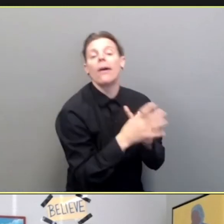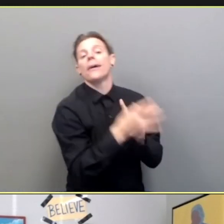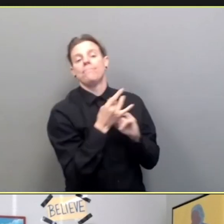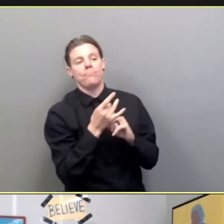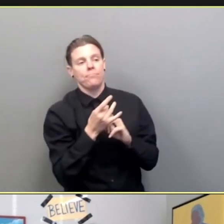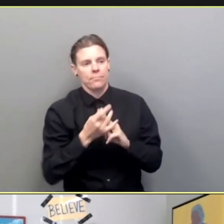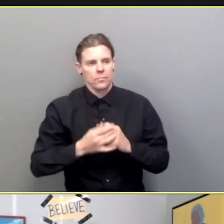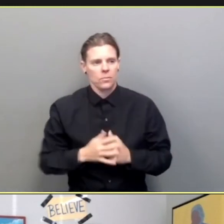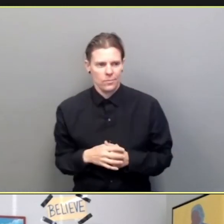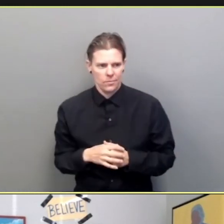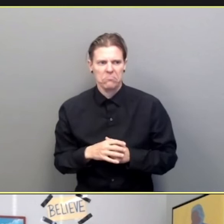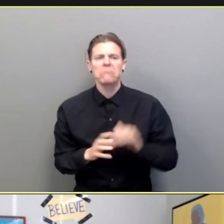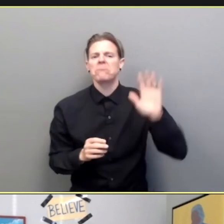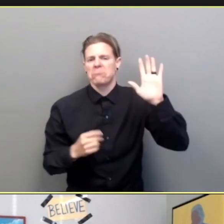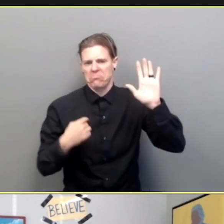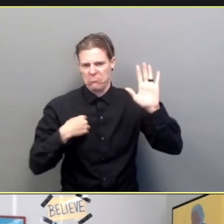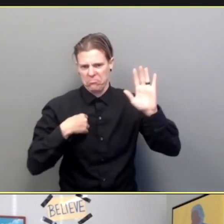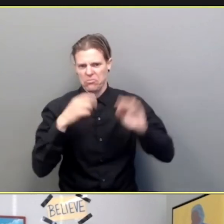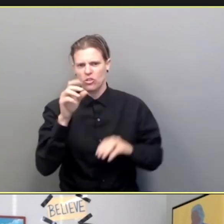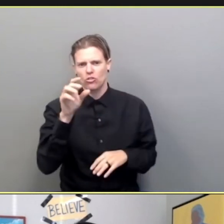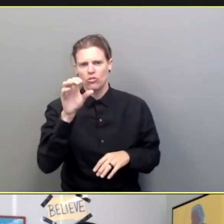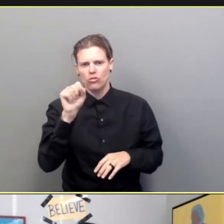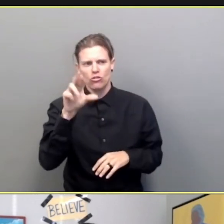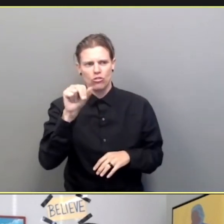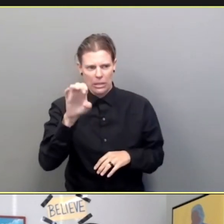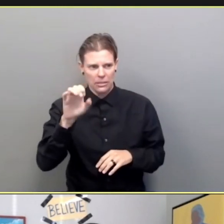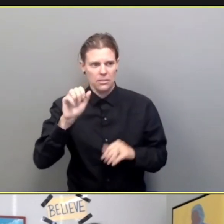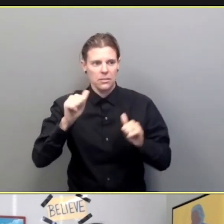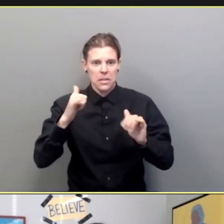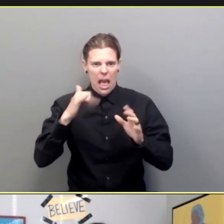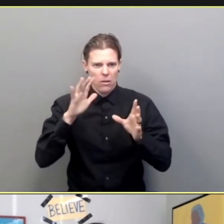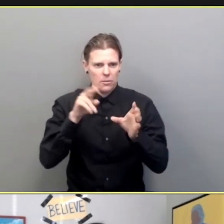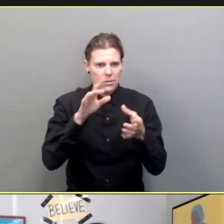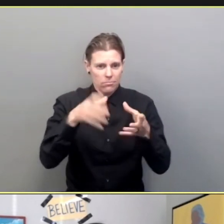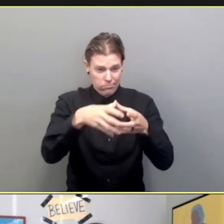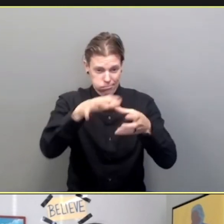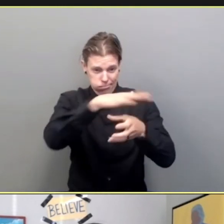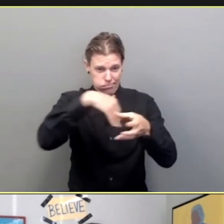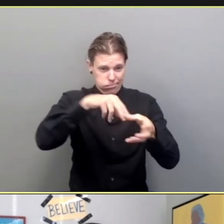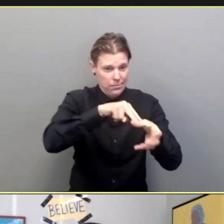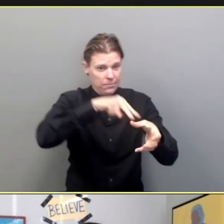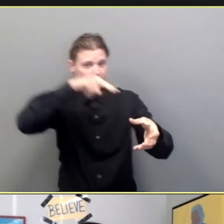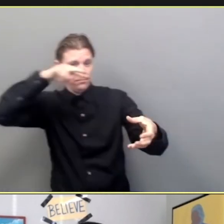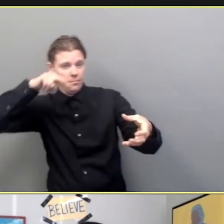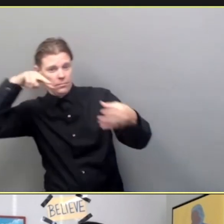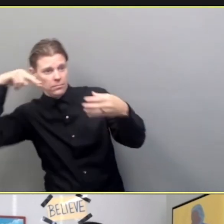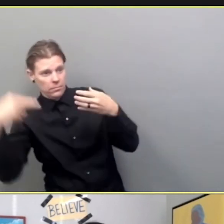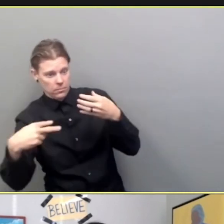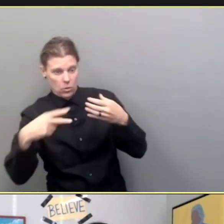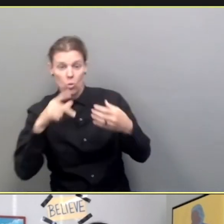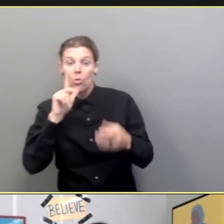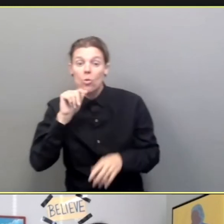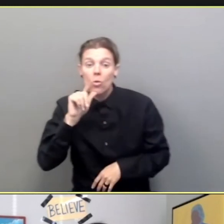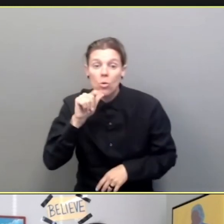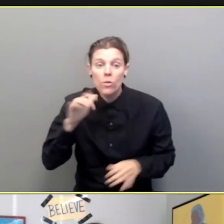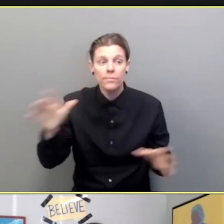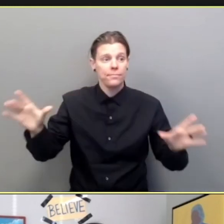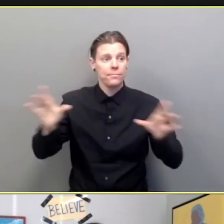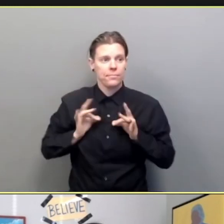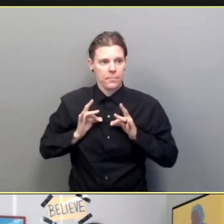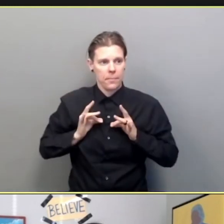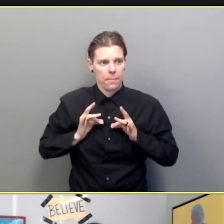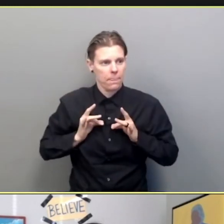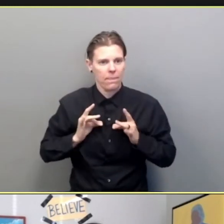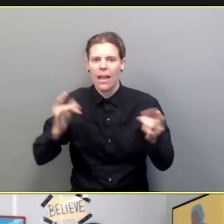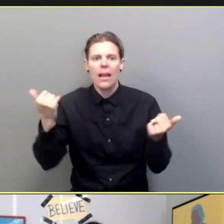summary. Julia, my high level summary is that everybody who gets COVID is doing everything. And so